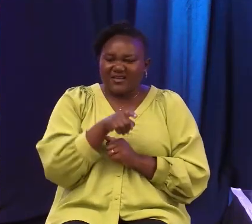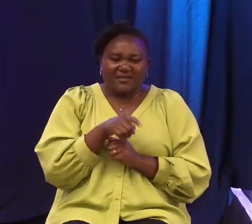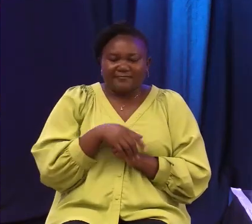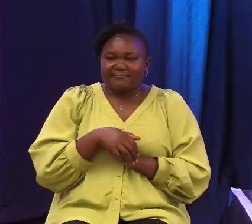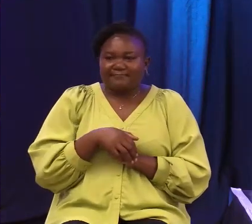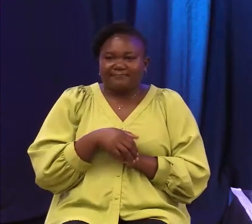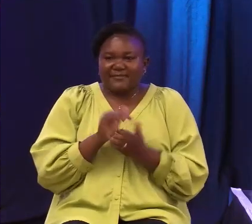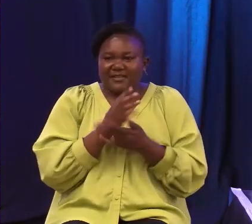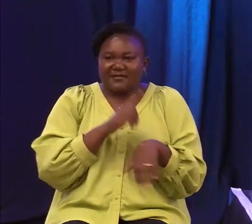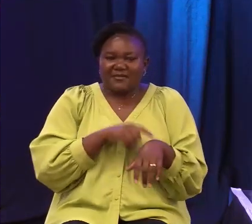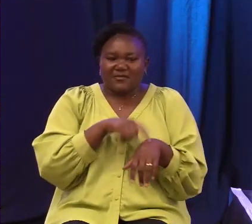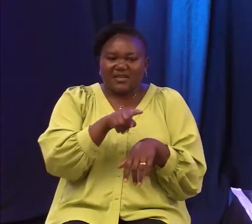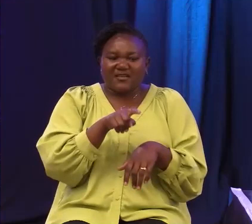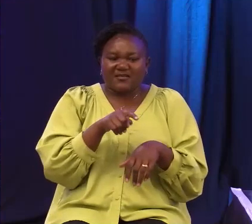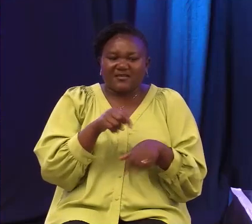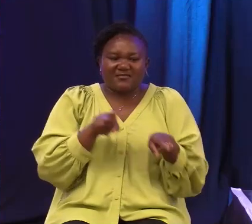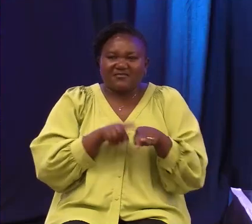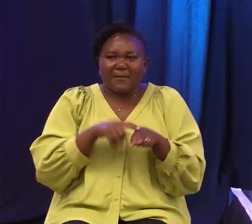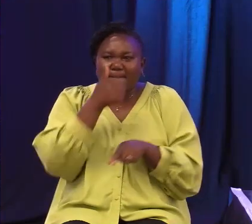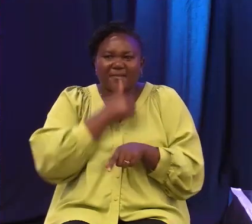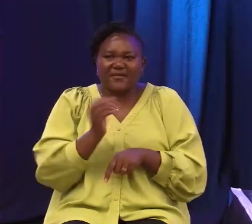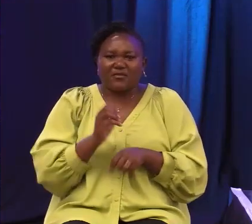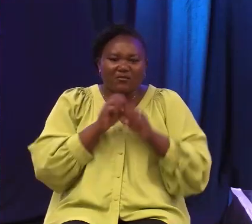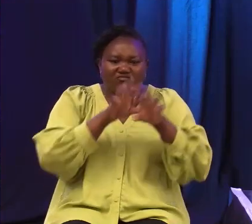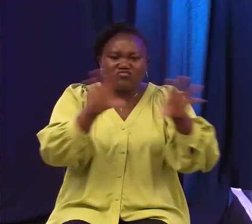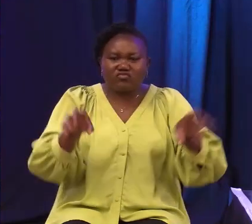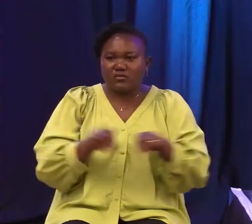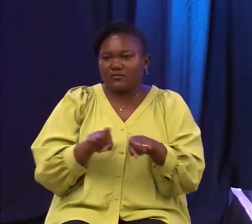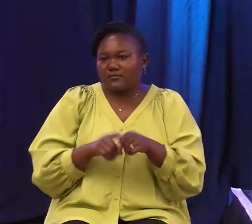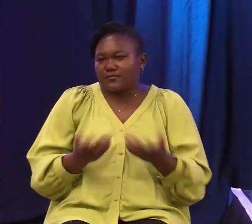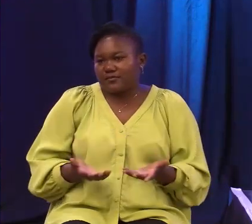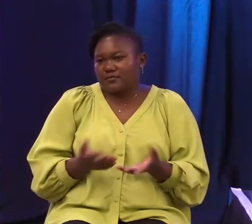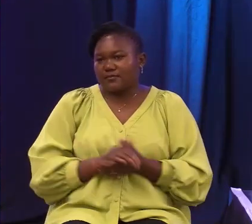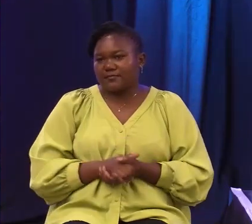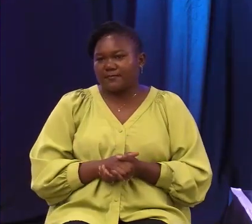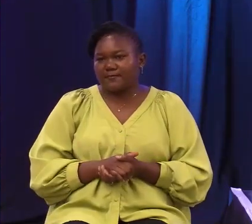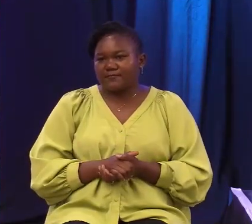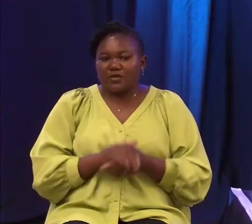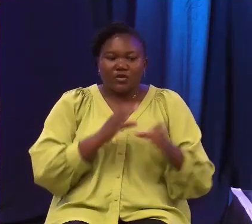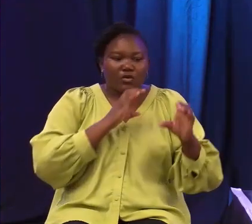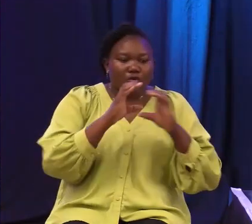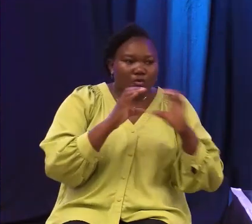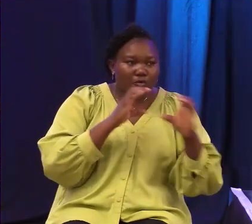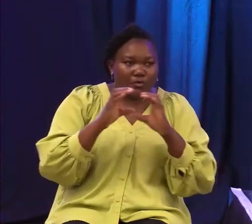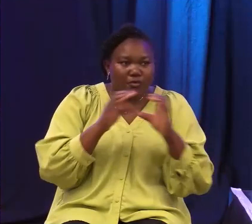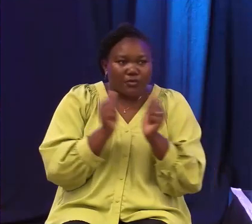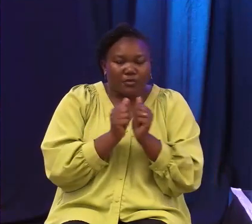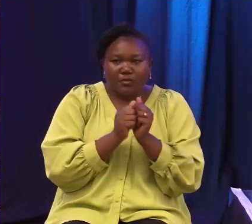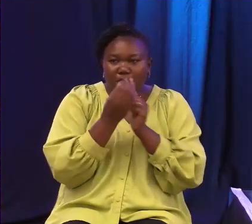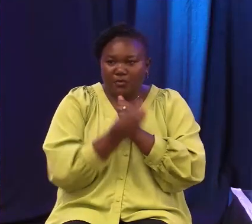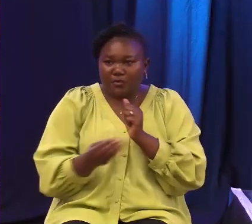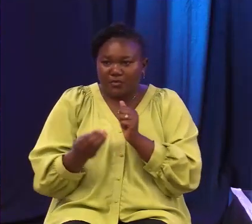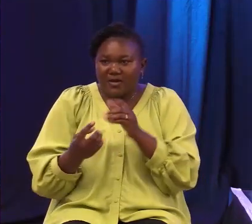touches the right of privacy and the right to be informed. How does the communications with children happens in